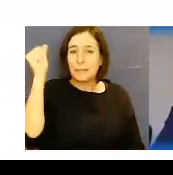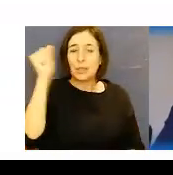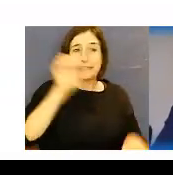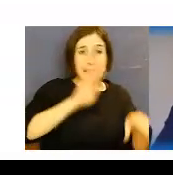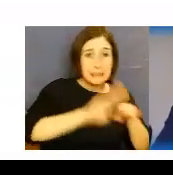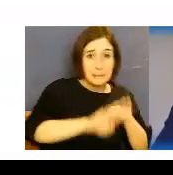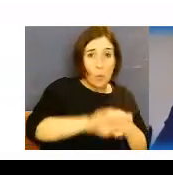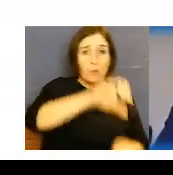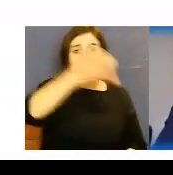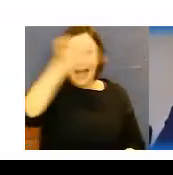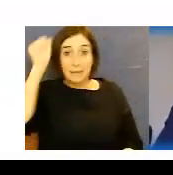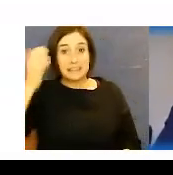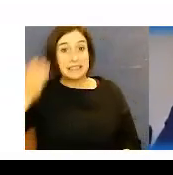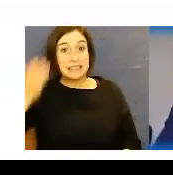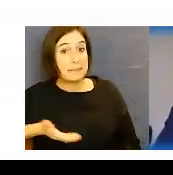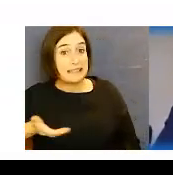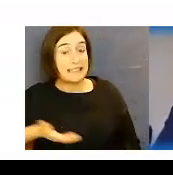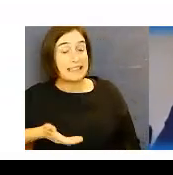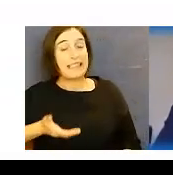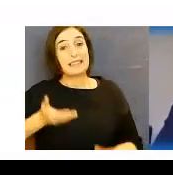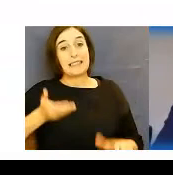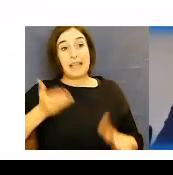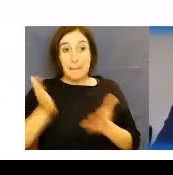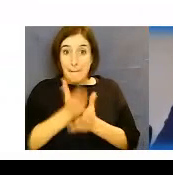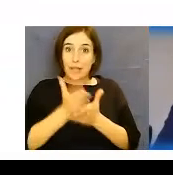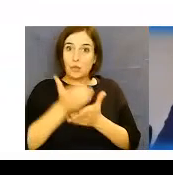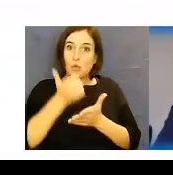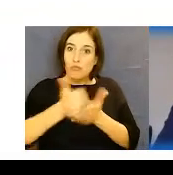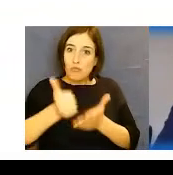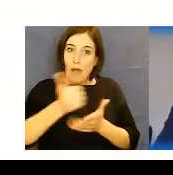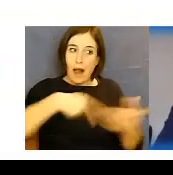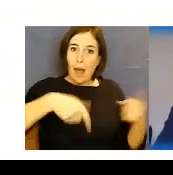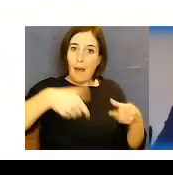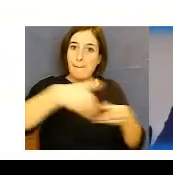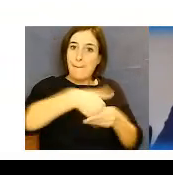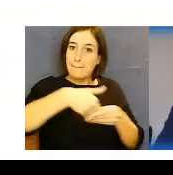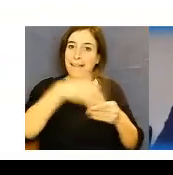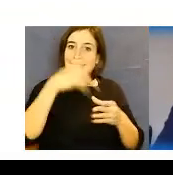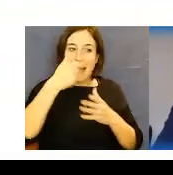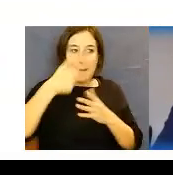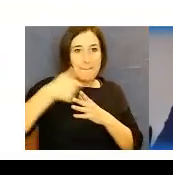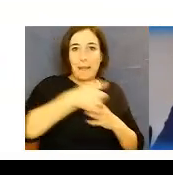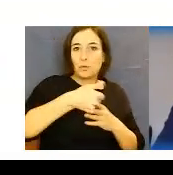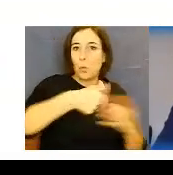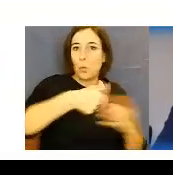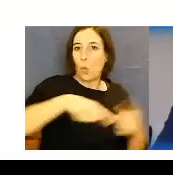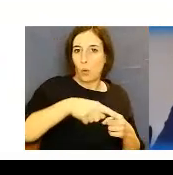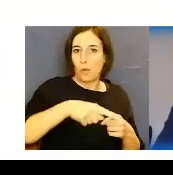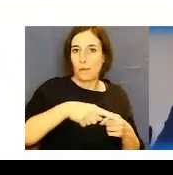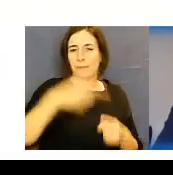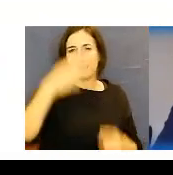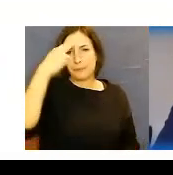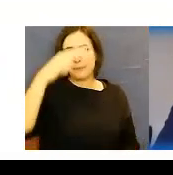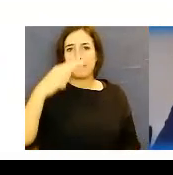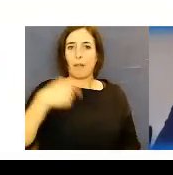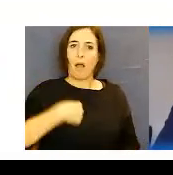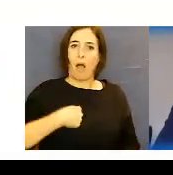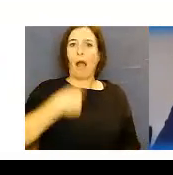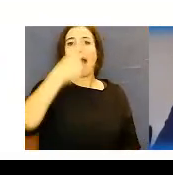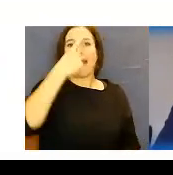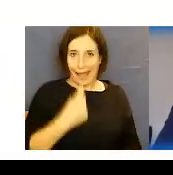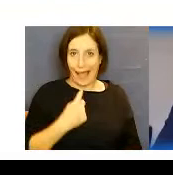sport, and giving them mentoring on a regular basis. So the ICAN program, which is called, you know, it's every quarter, you know, we have mentors